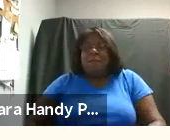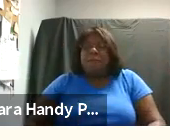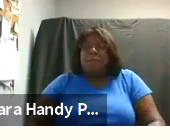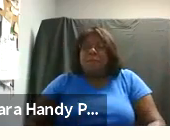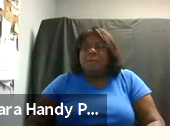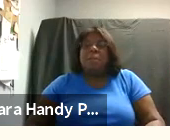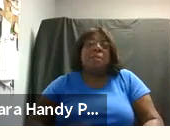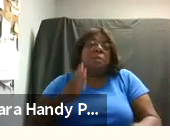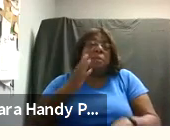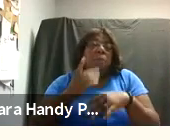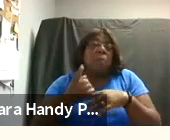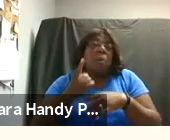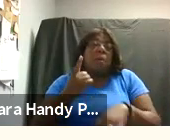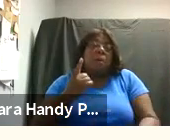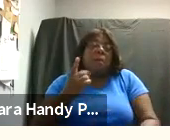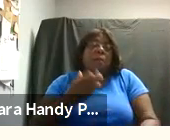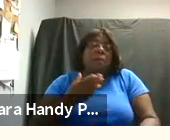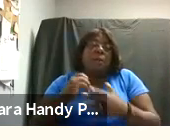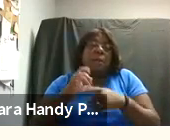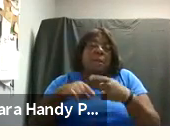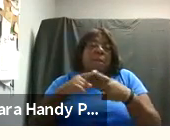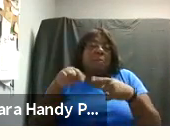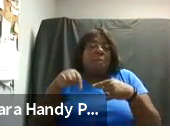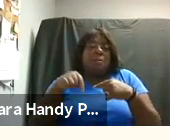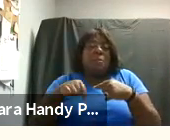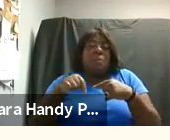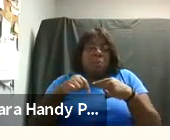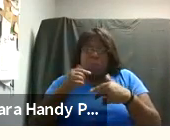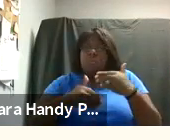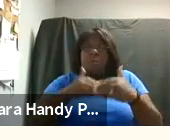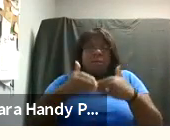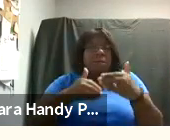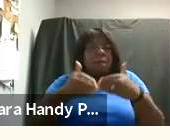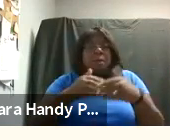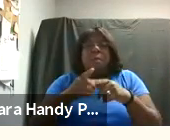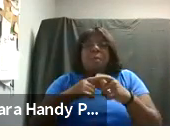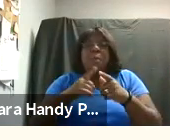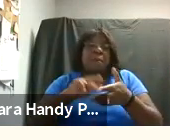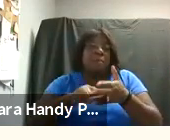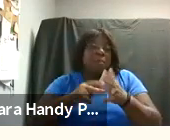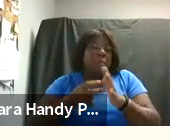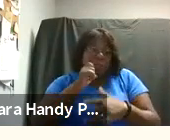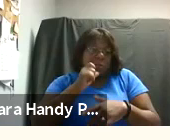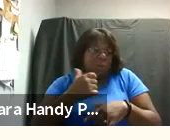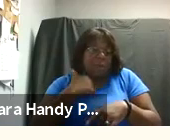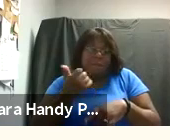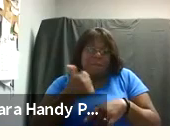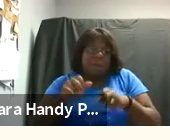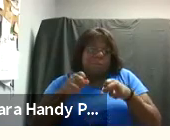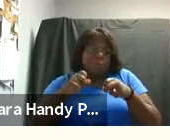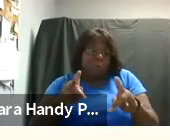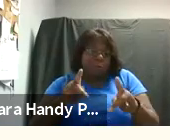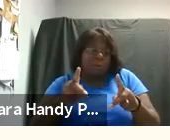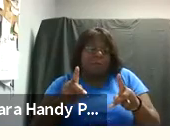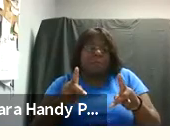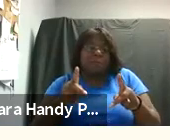You know, one thing about this is we are moving faster, but that means we don't have any opportunity